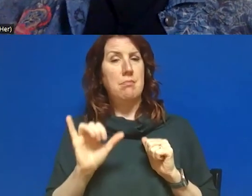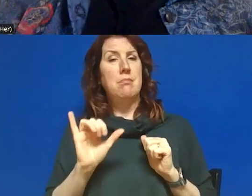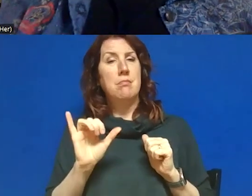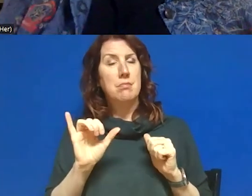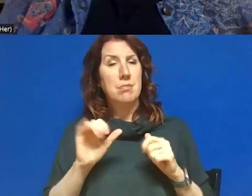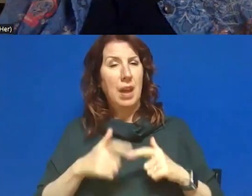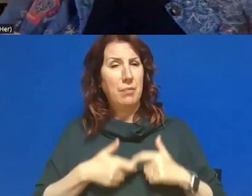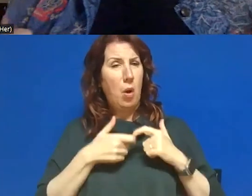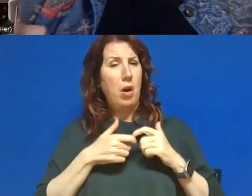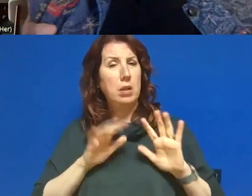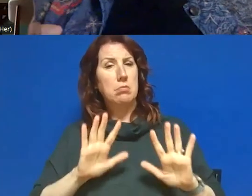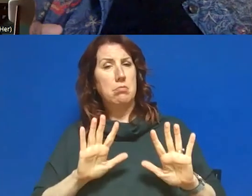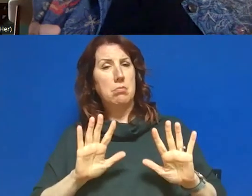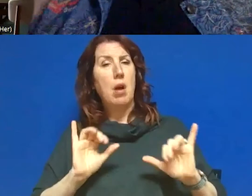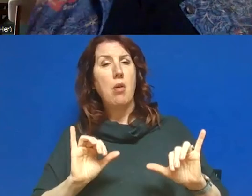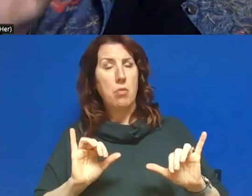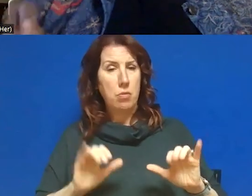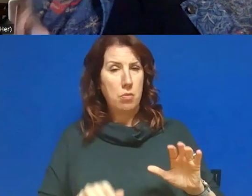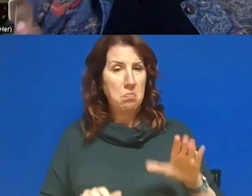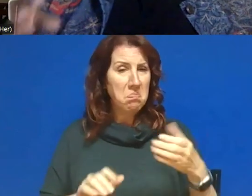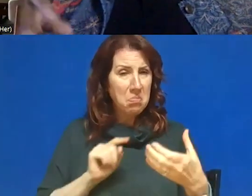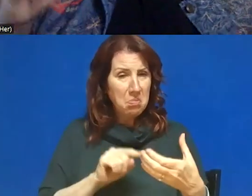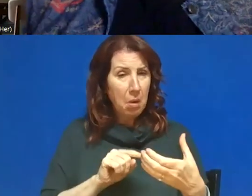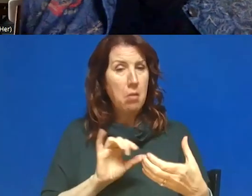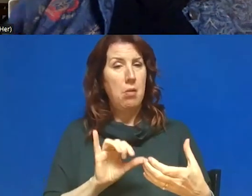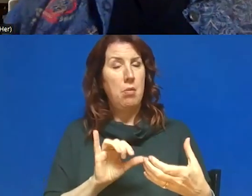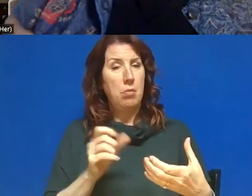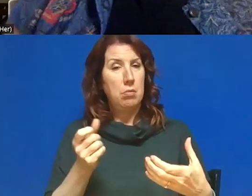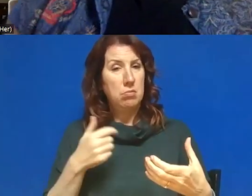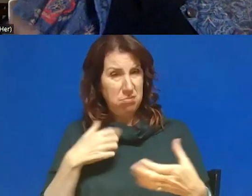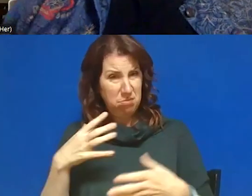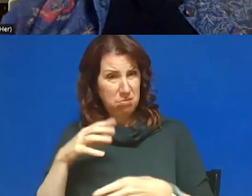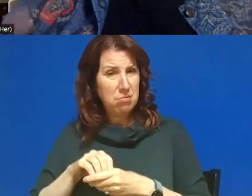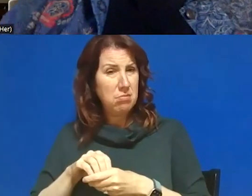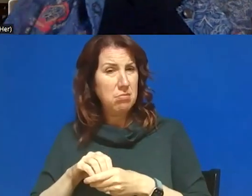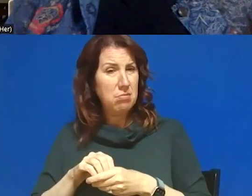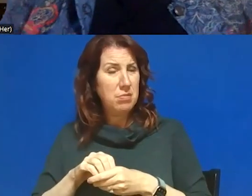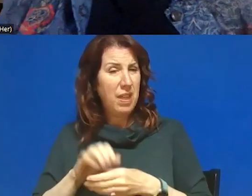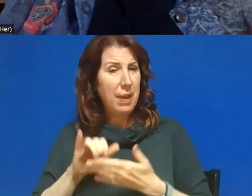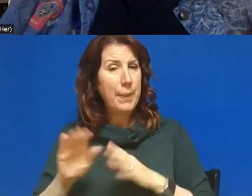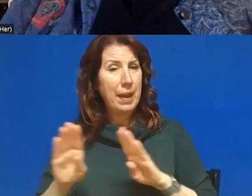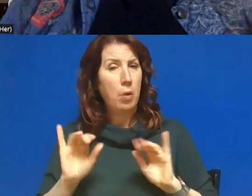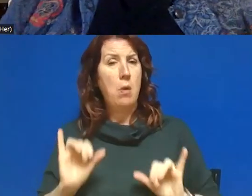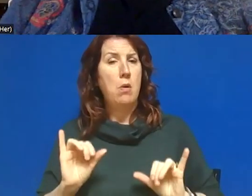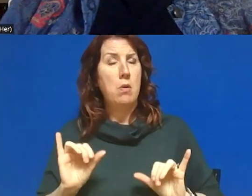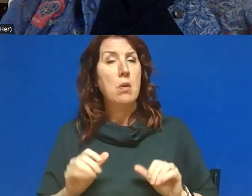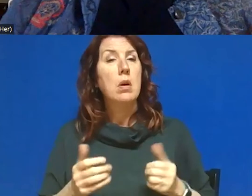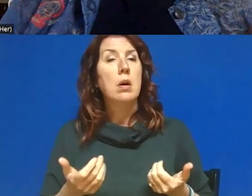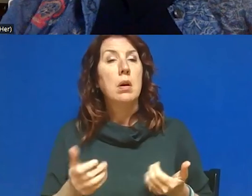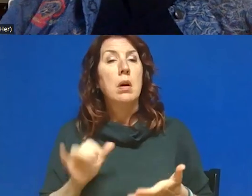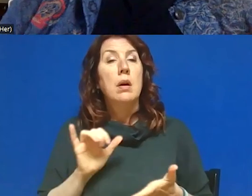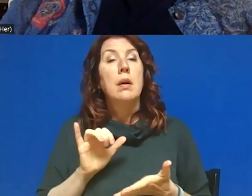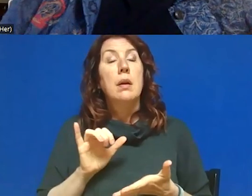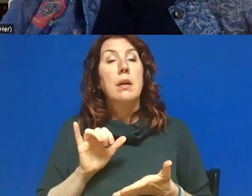pause and really kind of understand how they are complicit in behaving that way. So